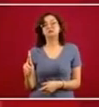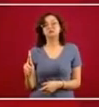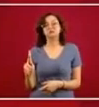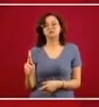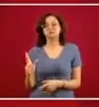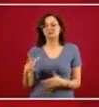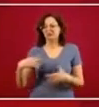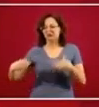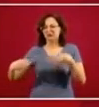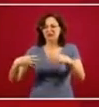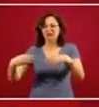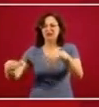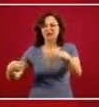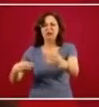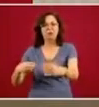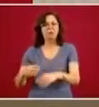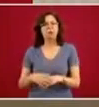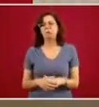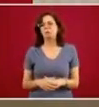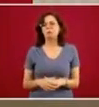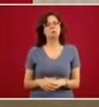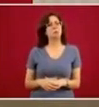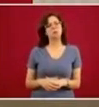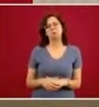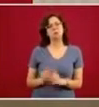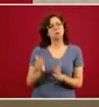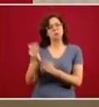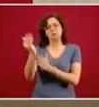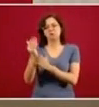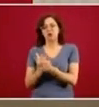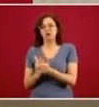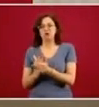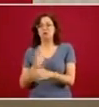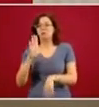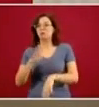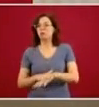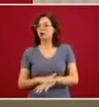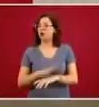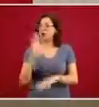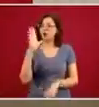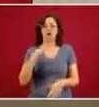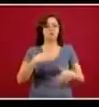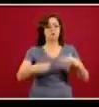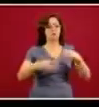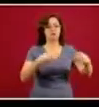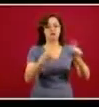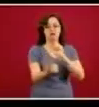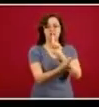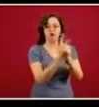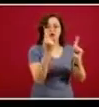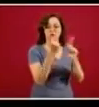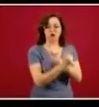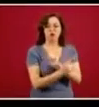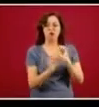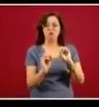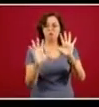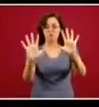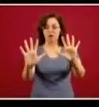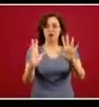could lead to contagion, but it doesn't really have a